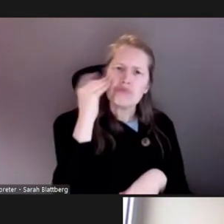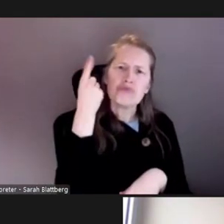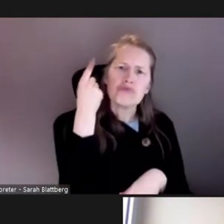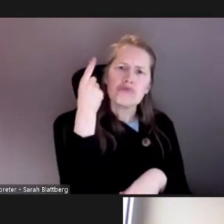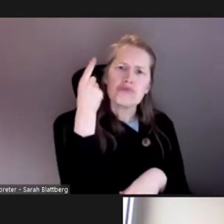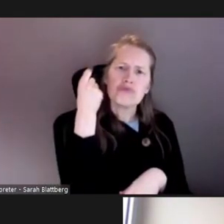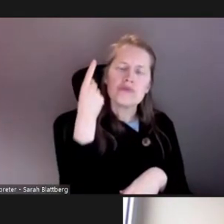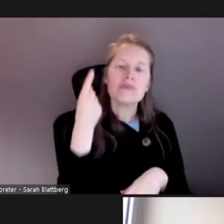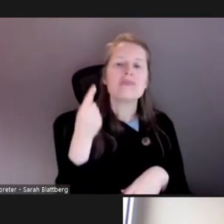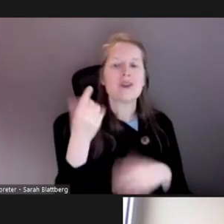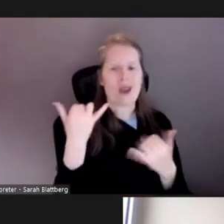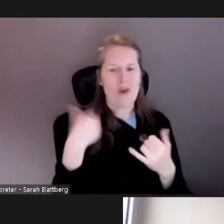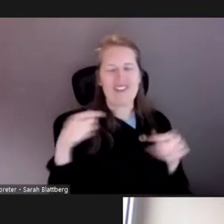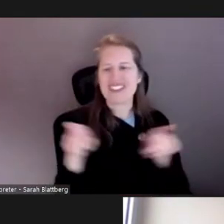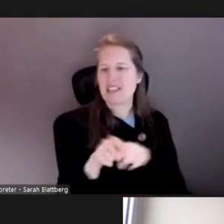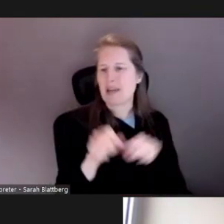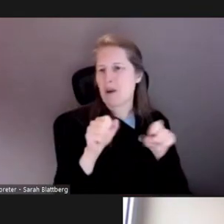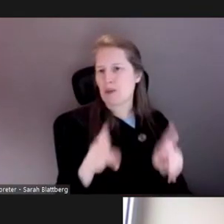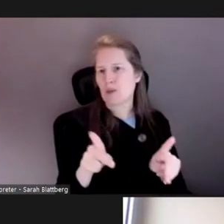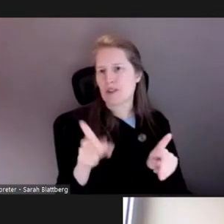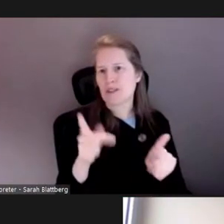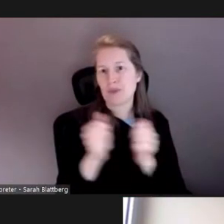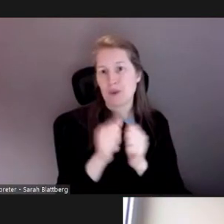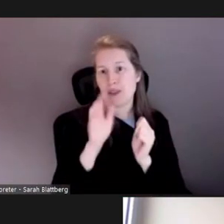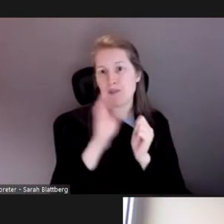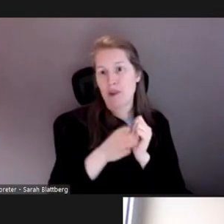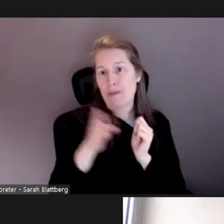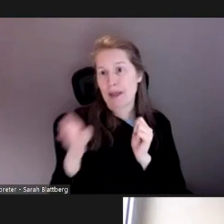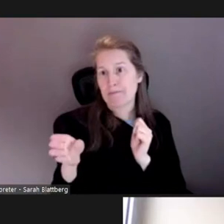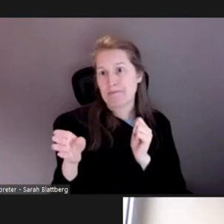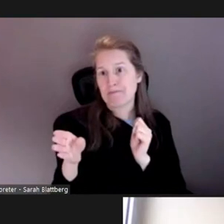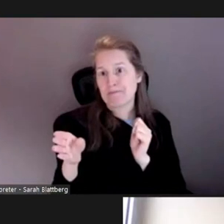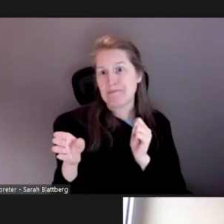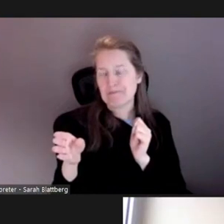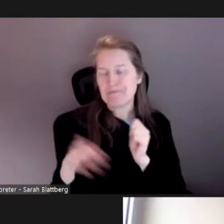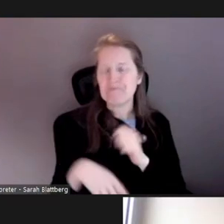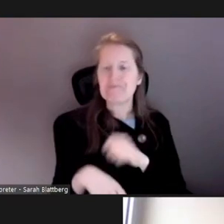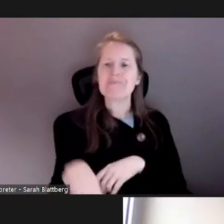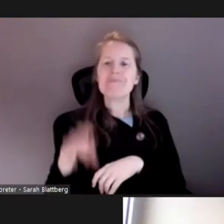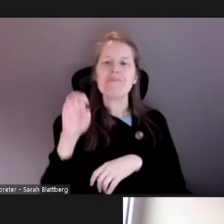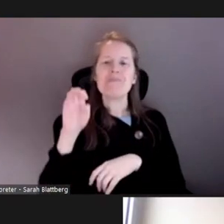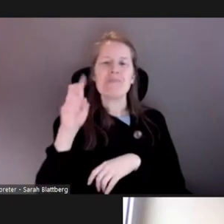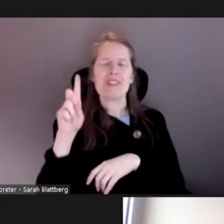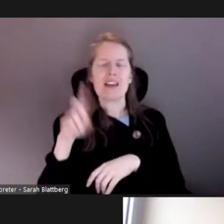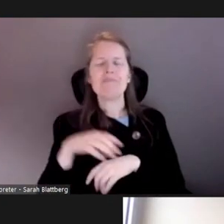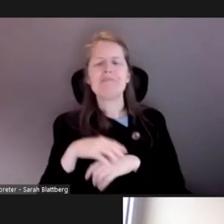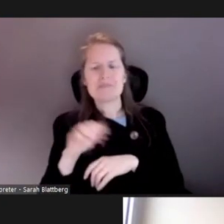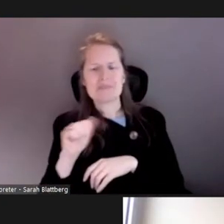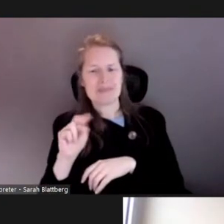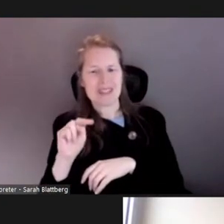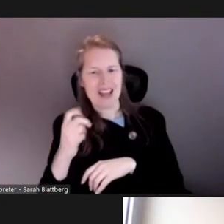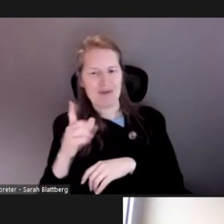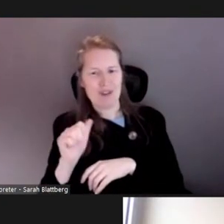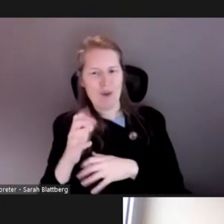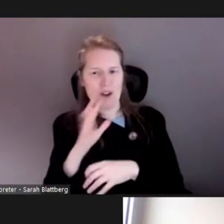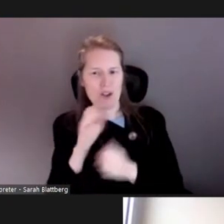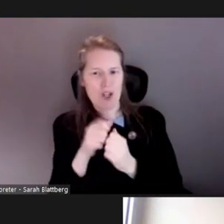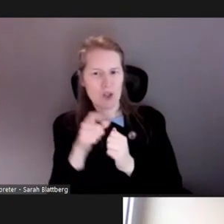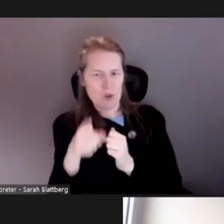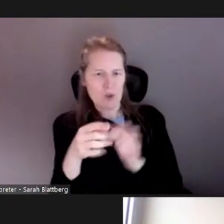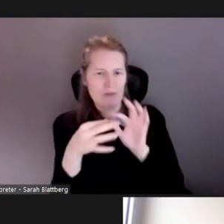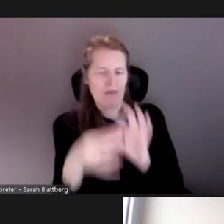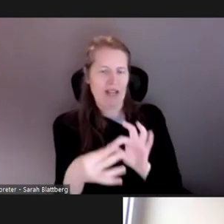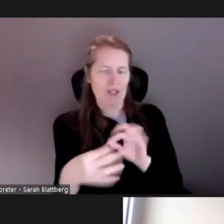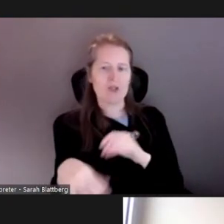here with broadband. And Angela, I want to kind of pivot over to you because education, right? That's right in